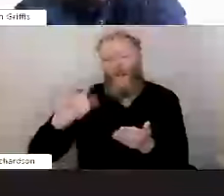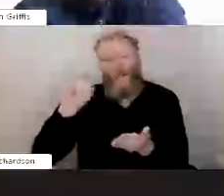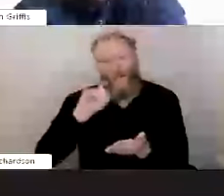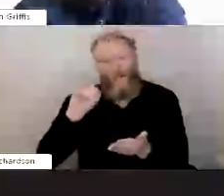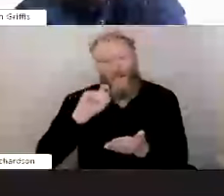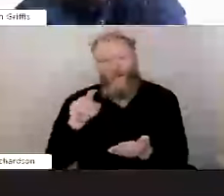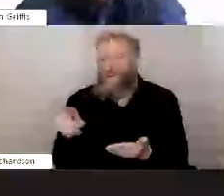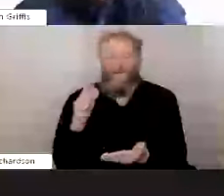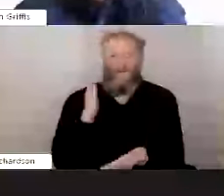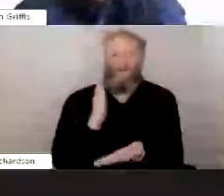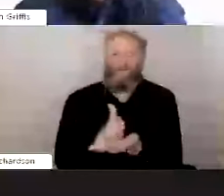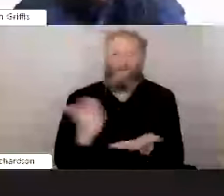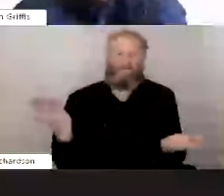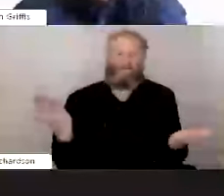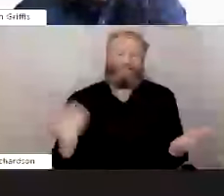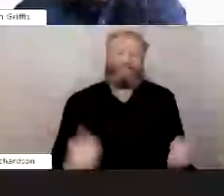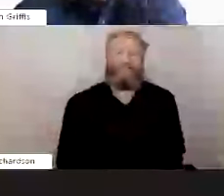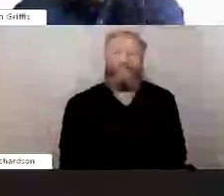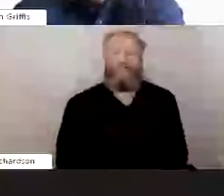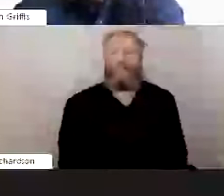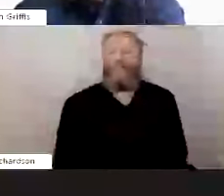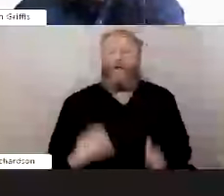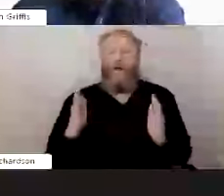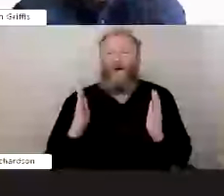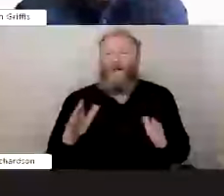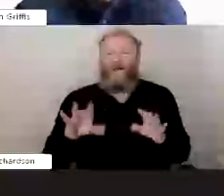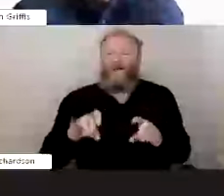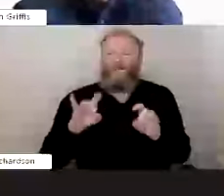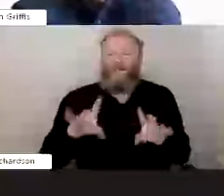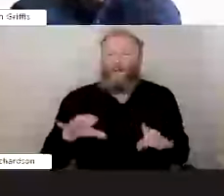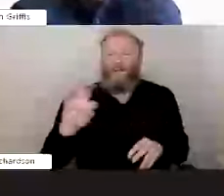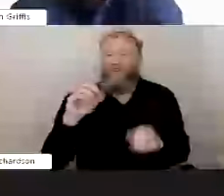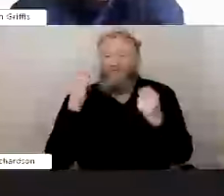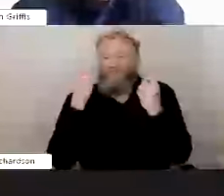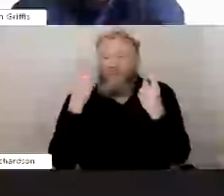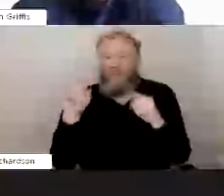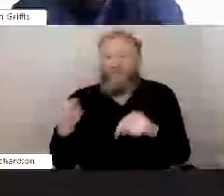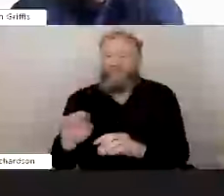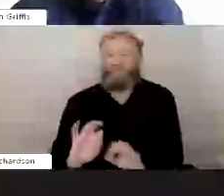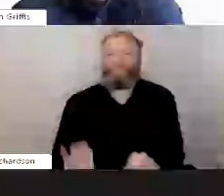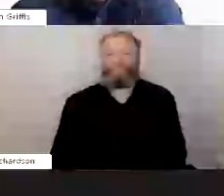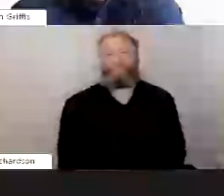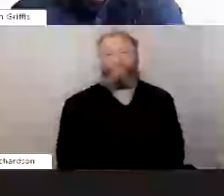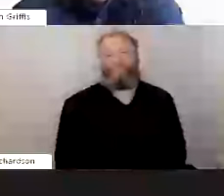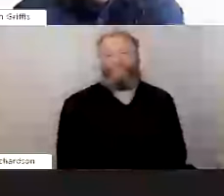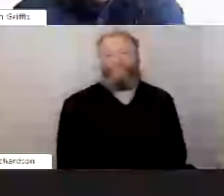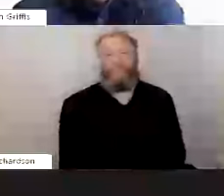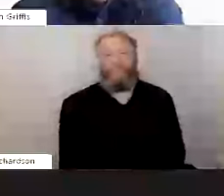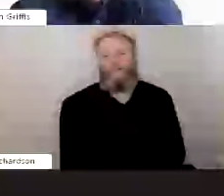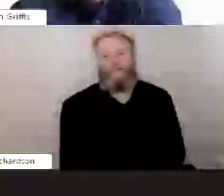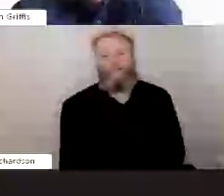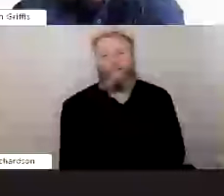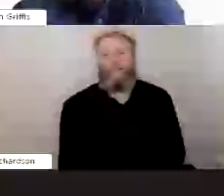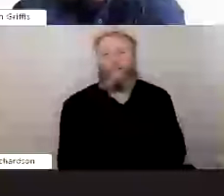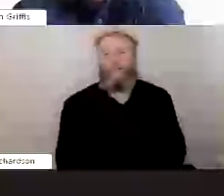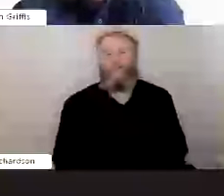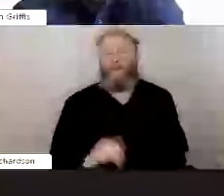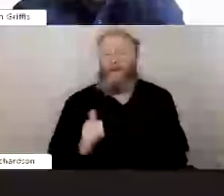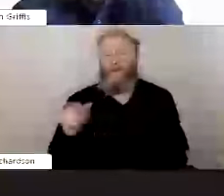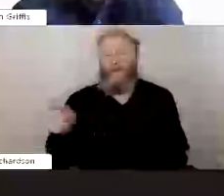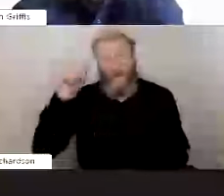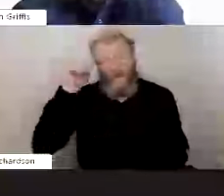truth. And a lot of Australians perhaps don't know that. And if they did, I would like to think they'd be